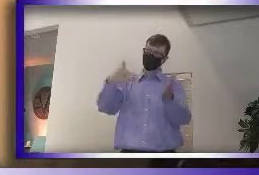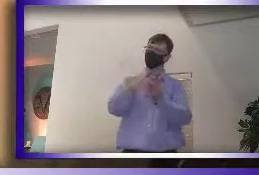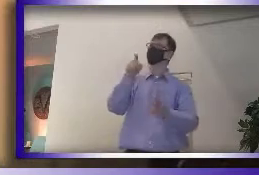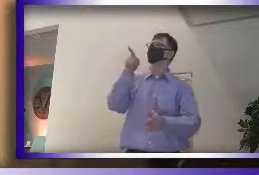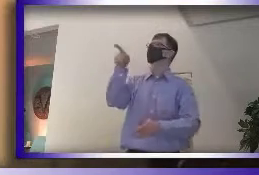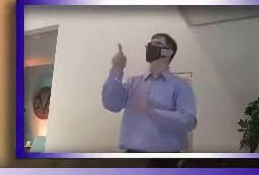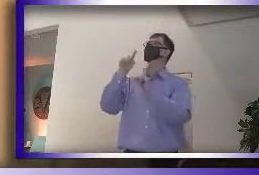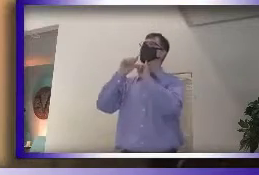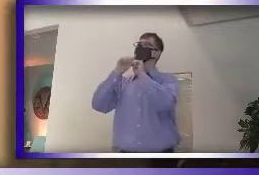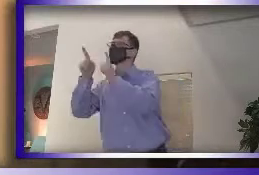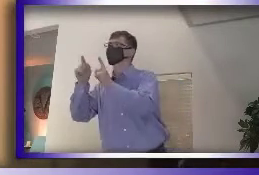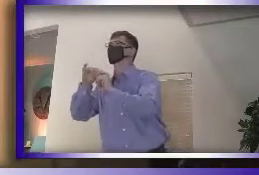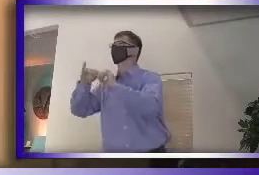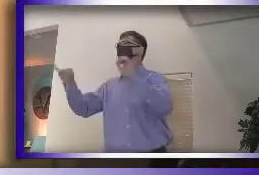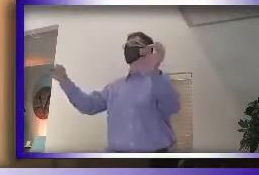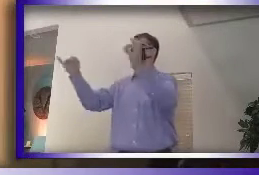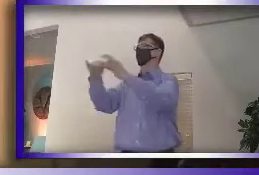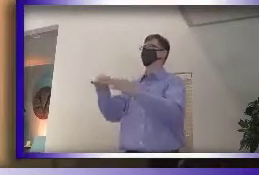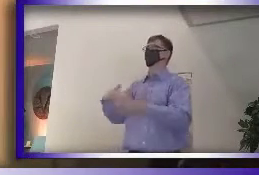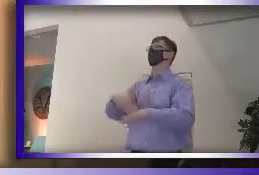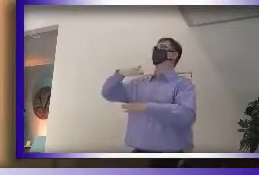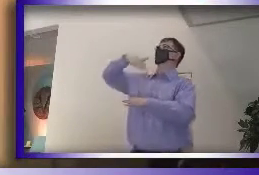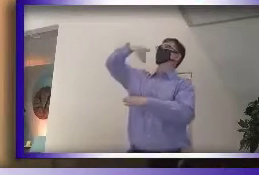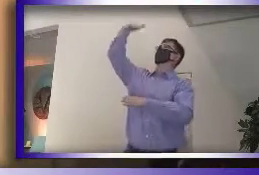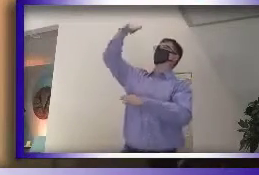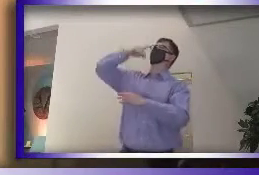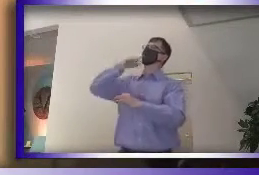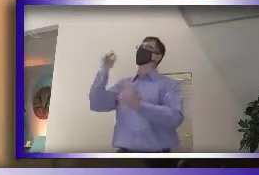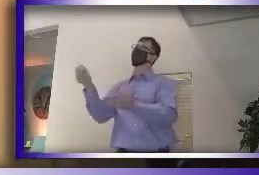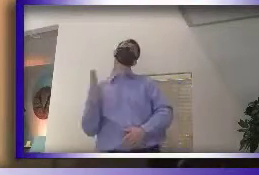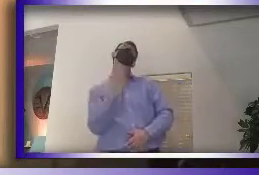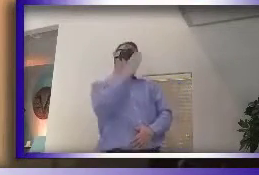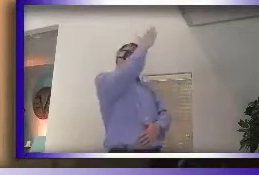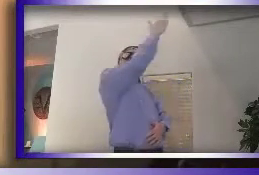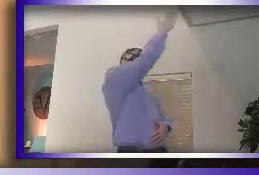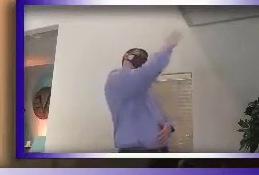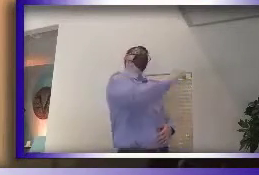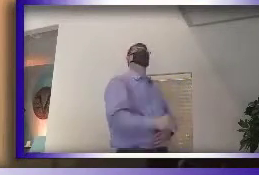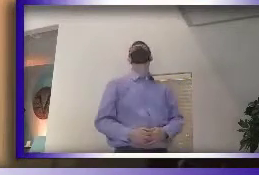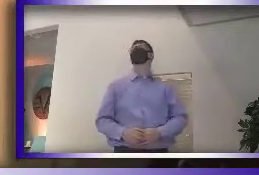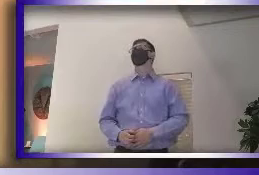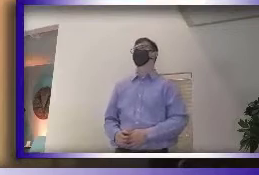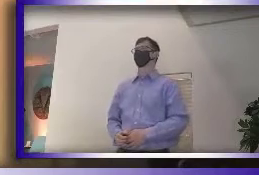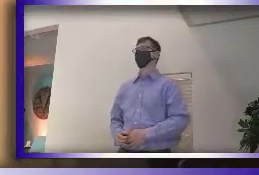God, God, God, God, God, God, God, God, God. It sounds like I am saying something bad.